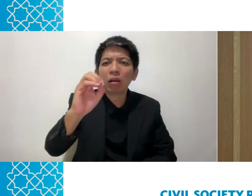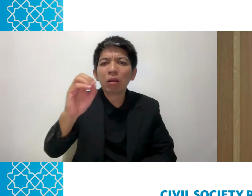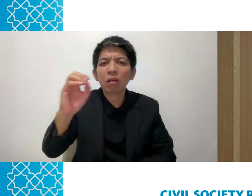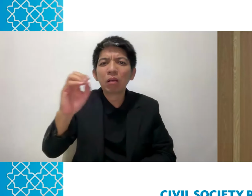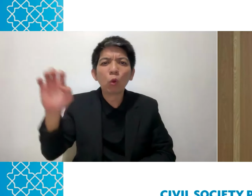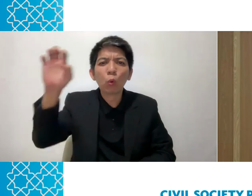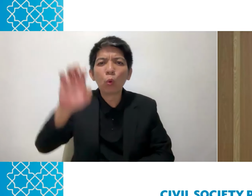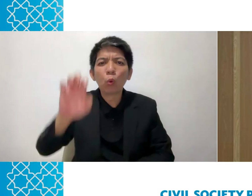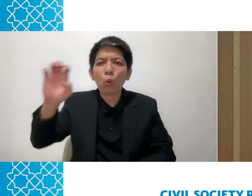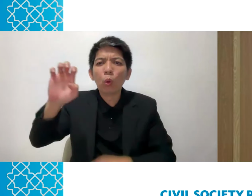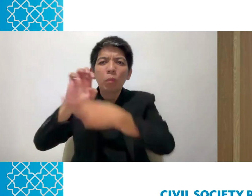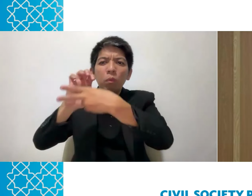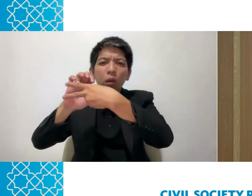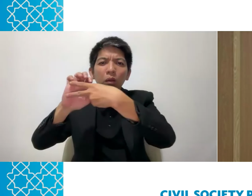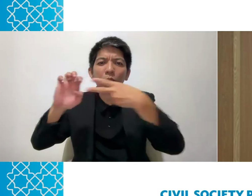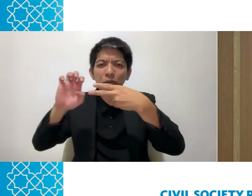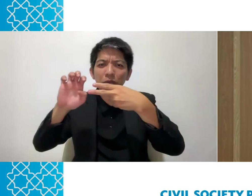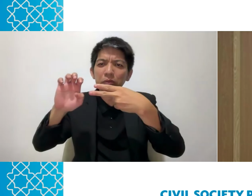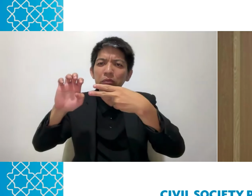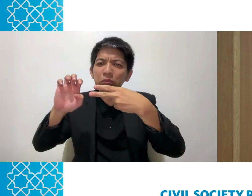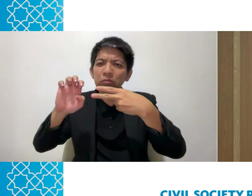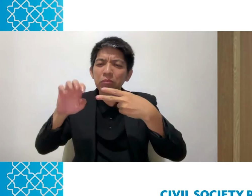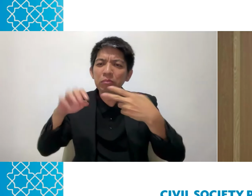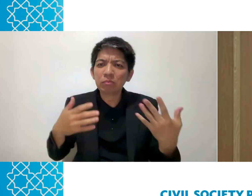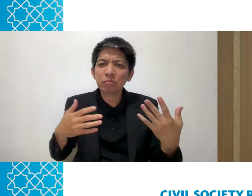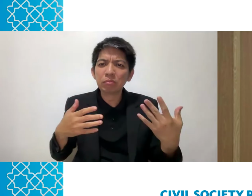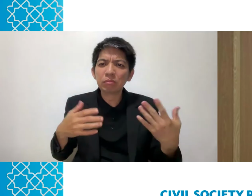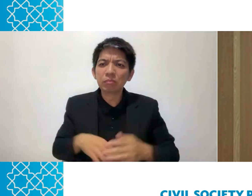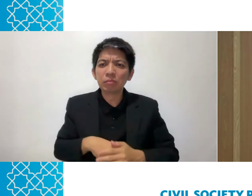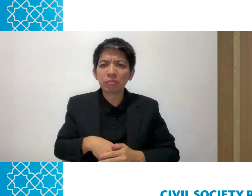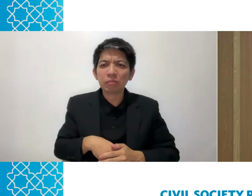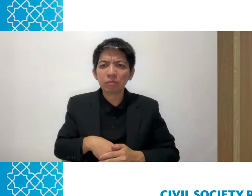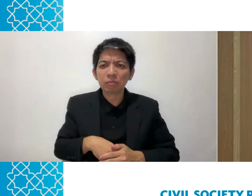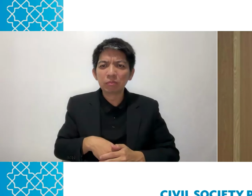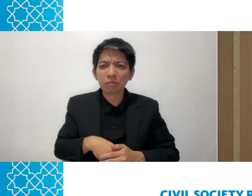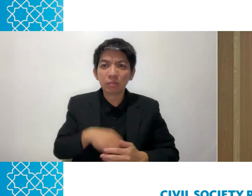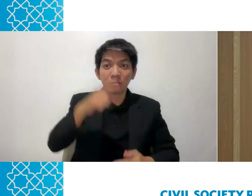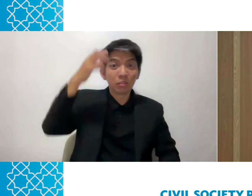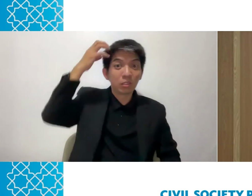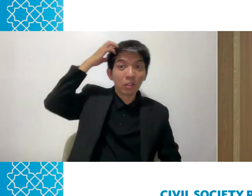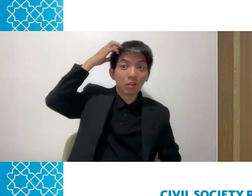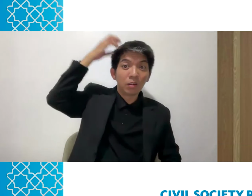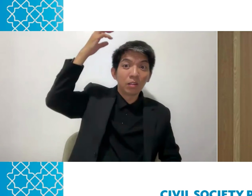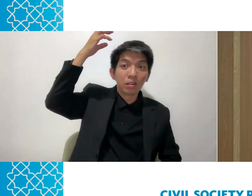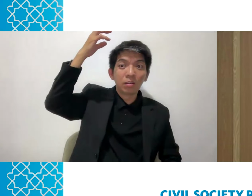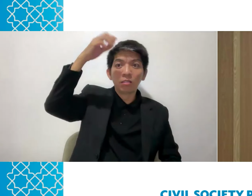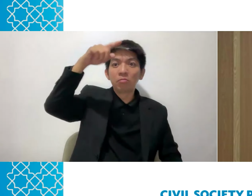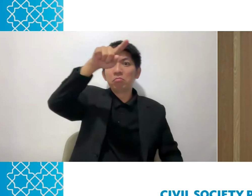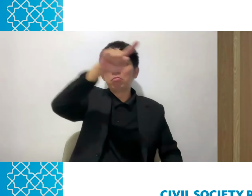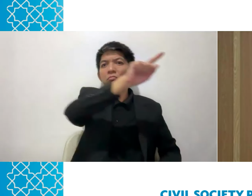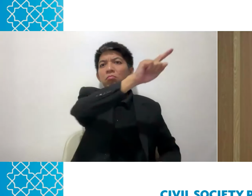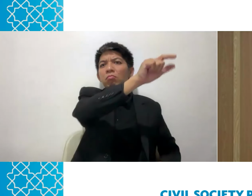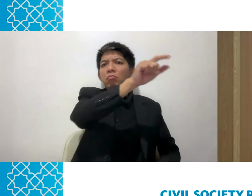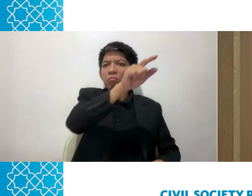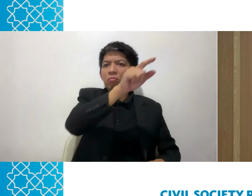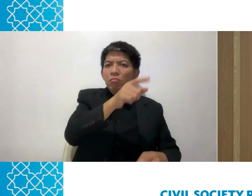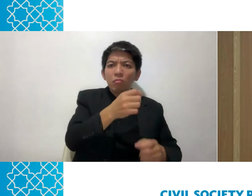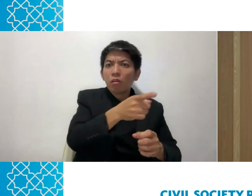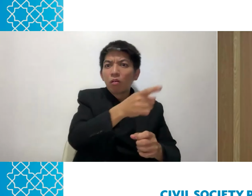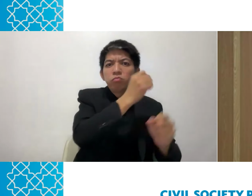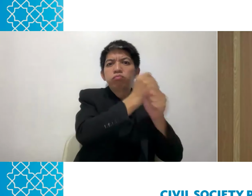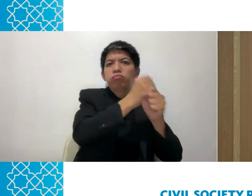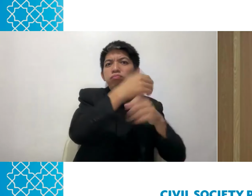support and investment from the communities who are now using these cycle lanes that they have now matched with an additional 300,000 euros over